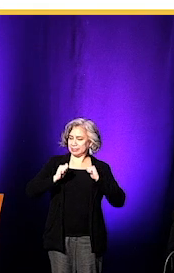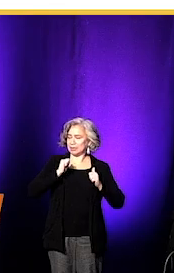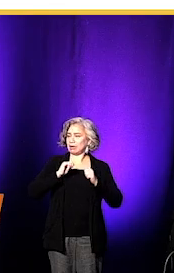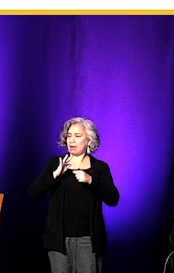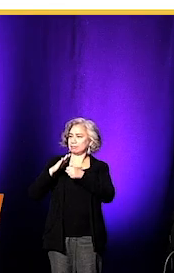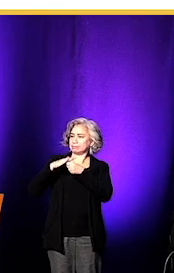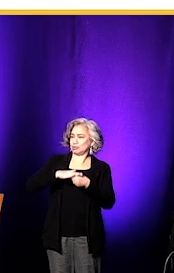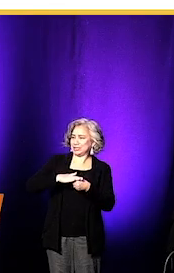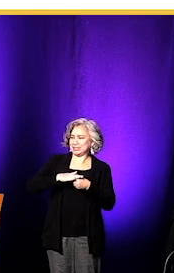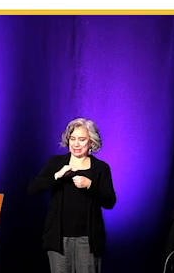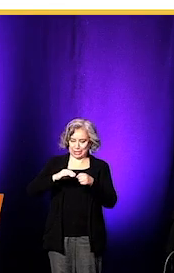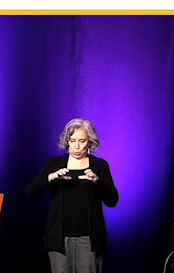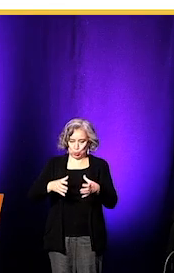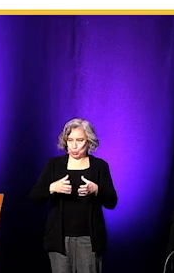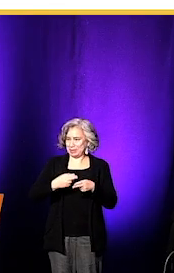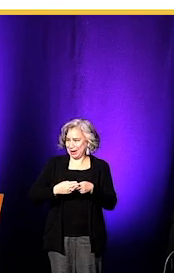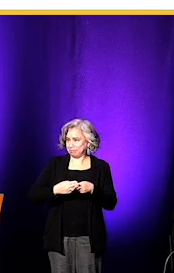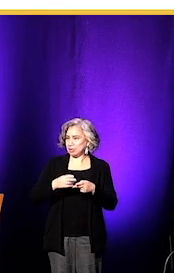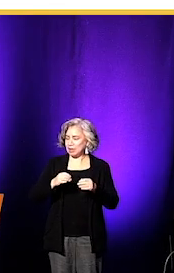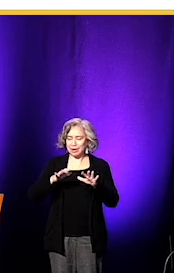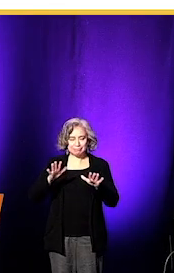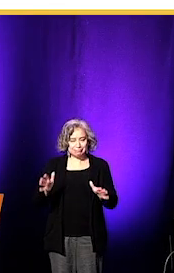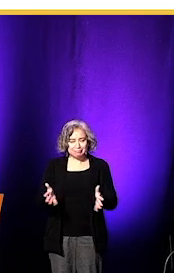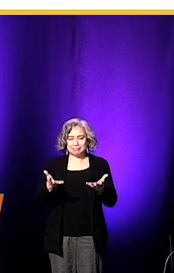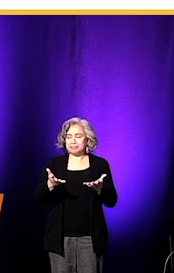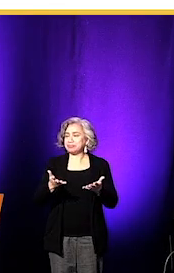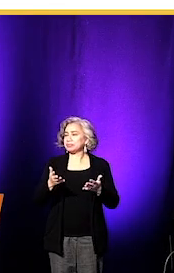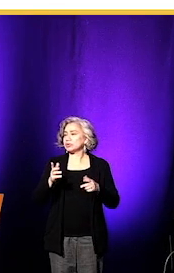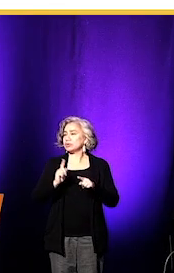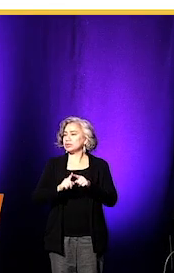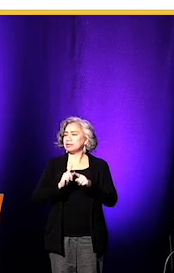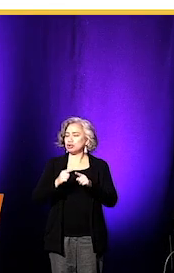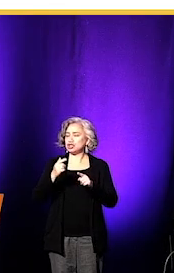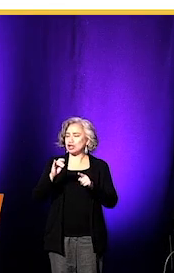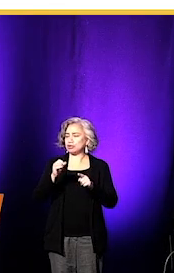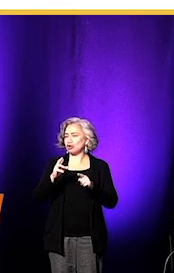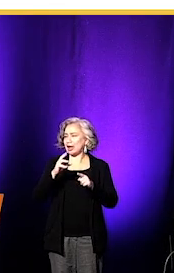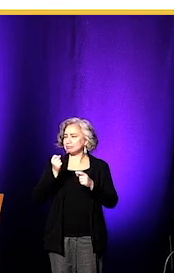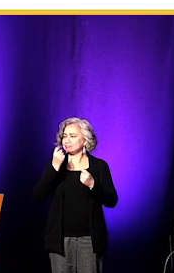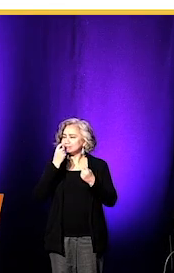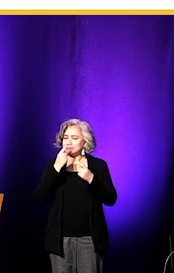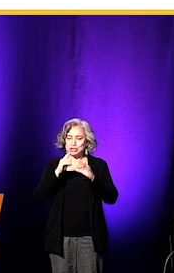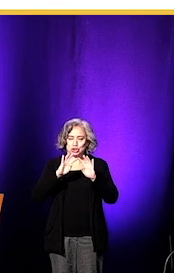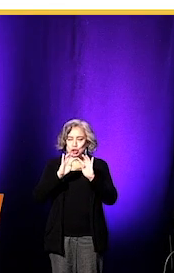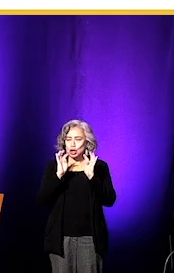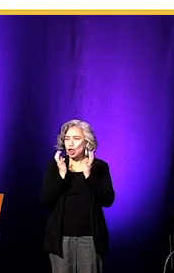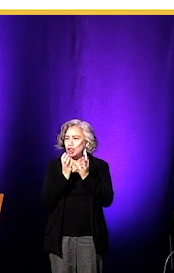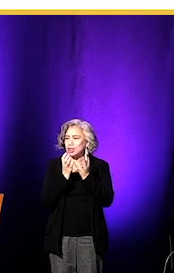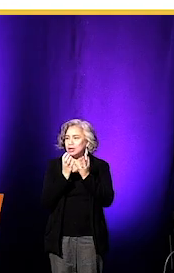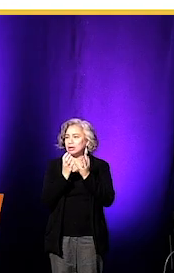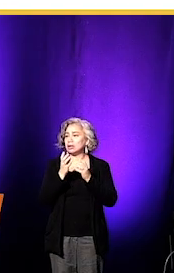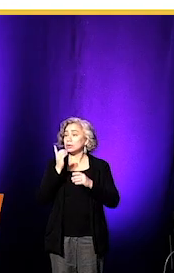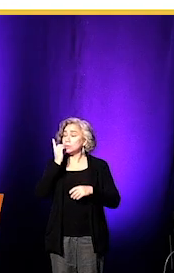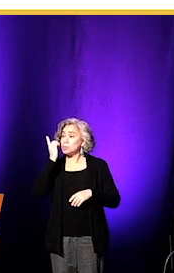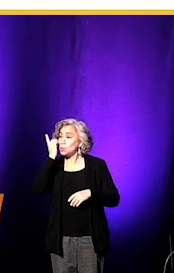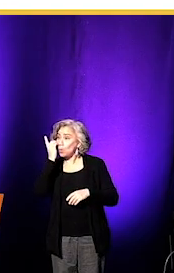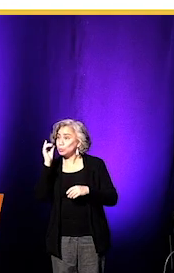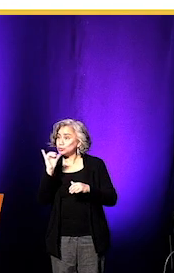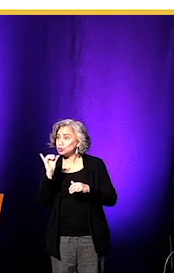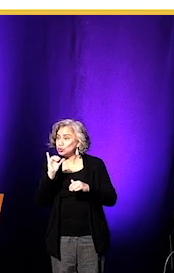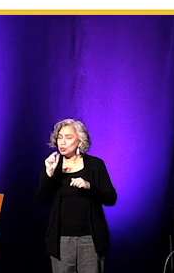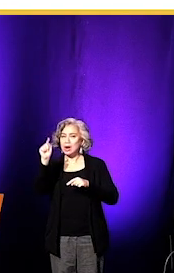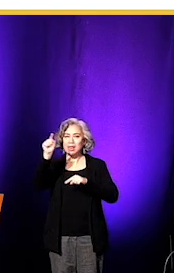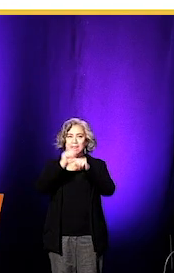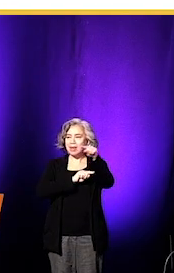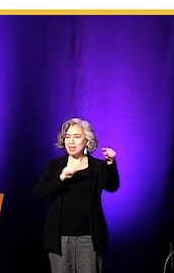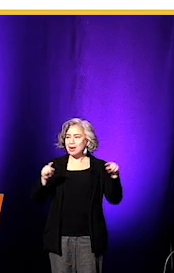came to life, or to gender and comprehension circles in residential halls high above the campus.